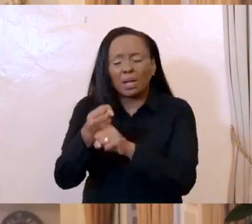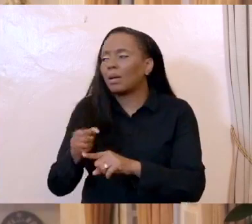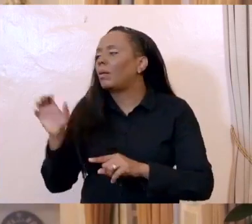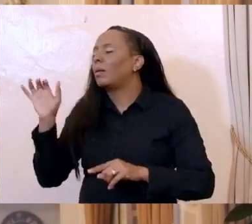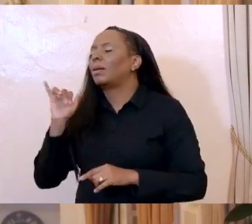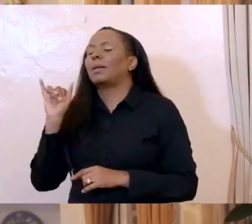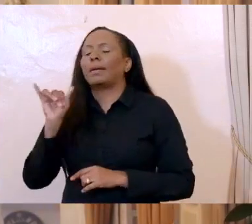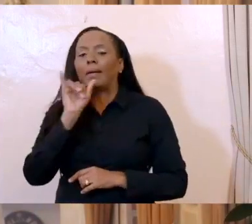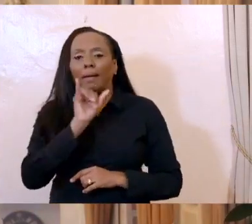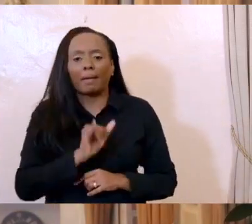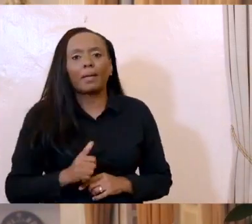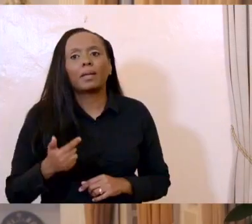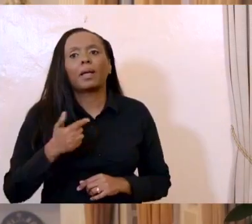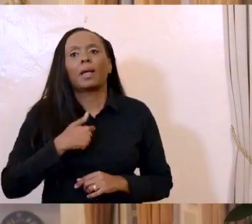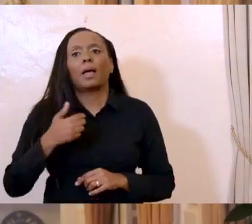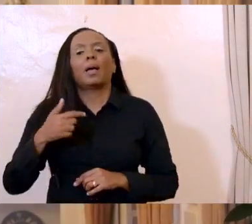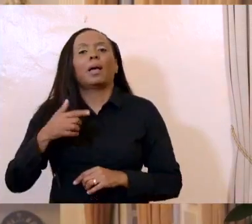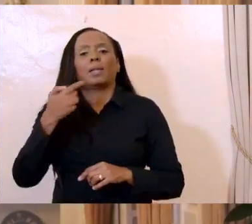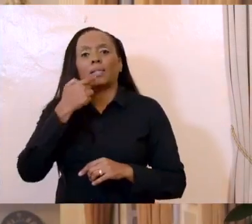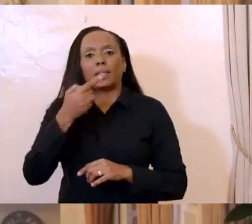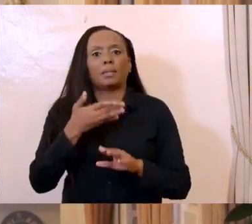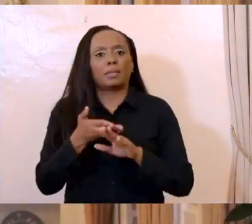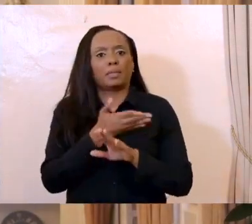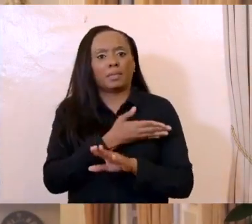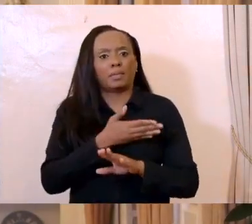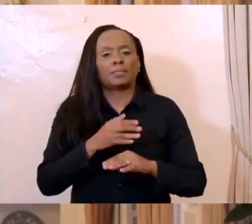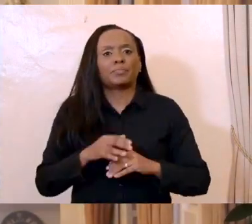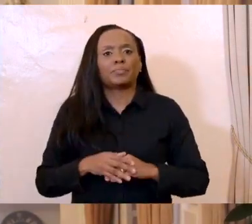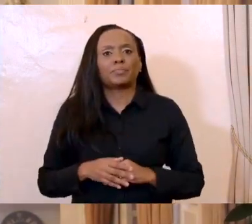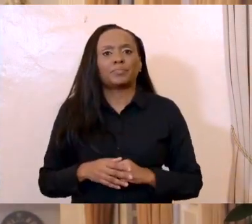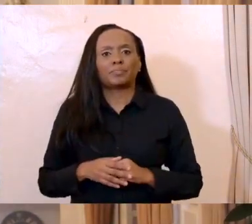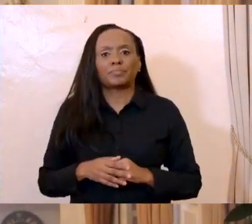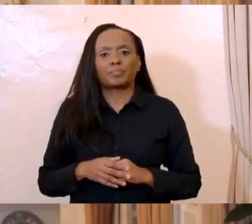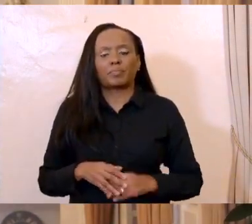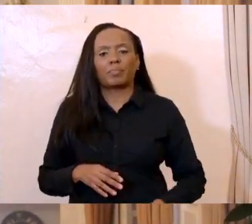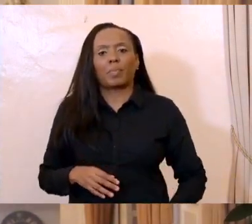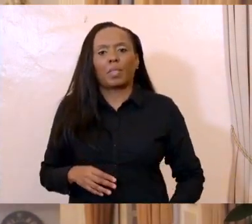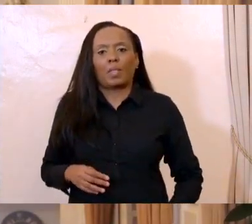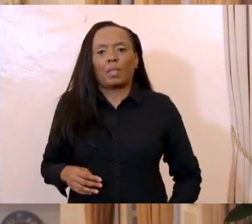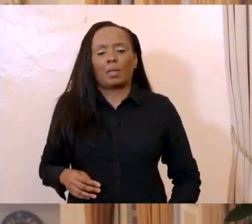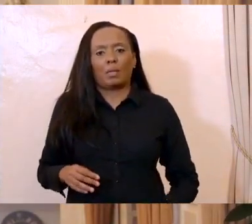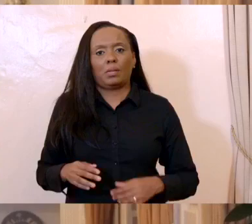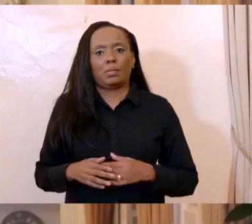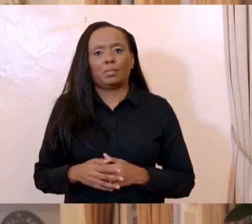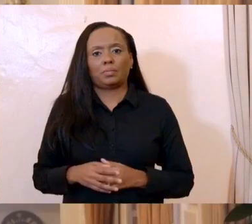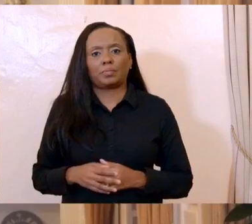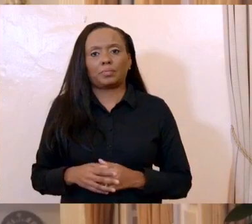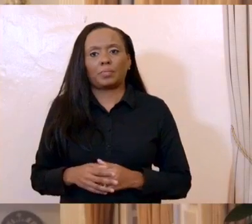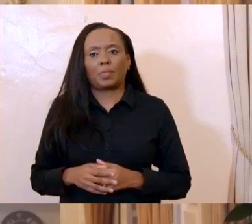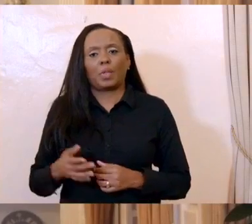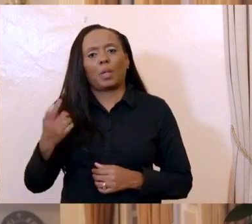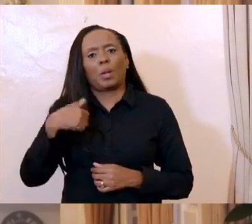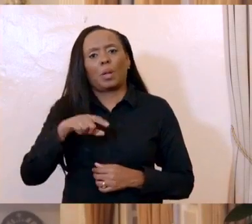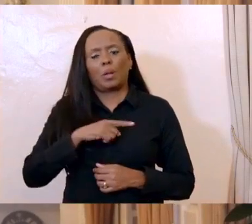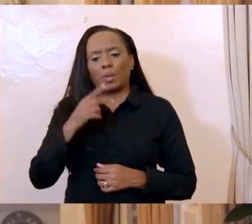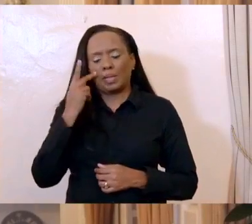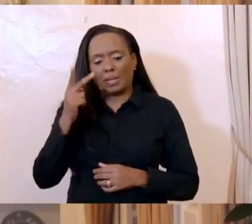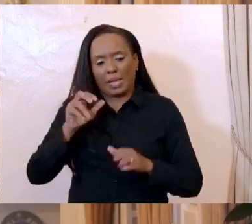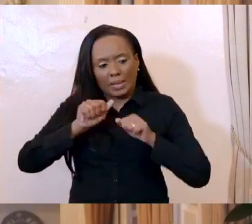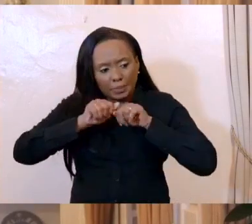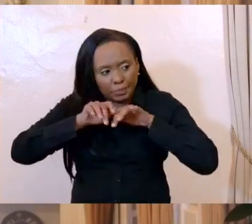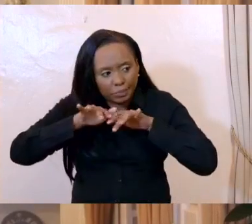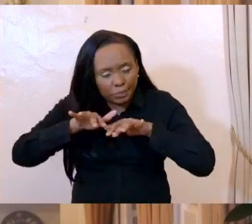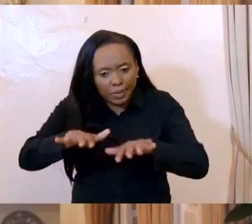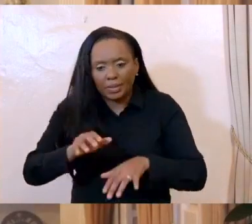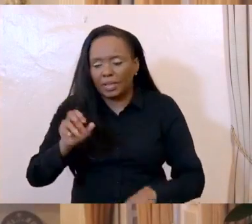indicated previously, and I believe I said earlier today that what we are seeing is that the cases, there's a spread of cases, particularly in